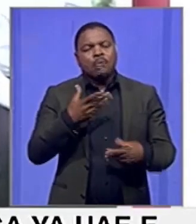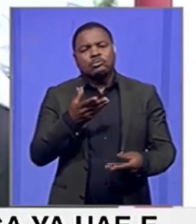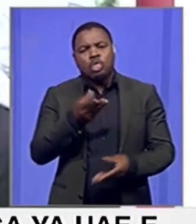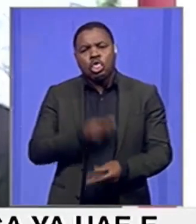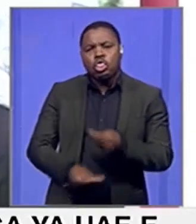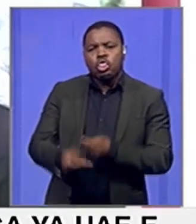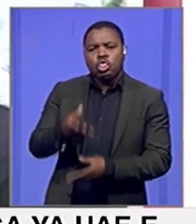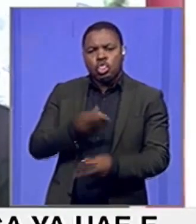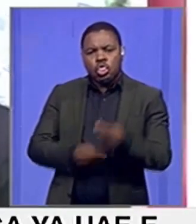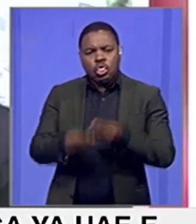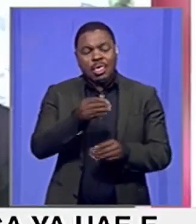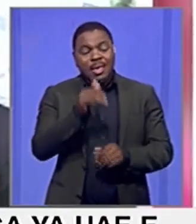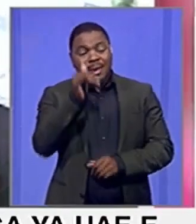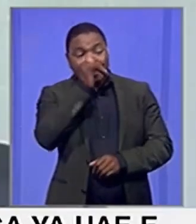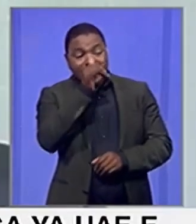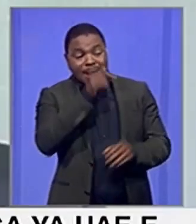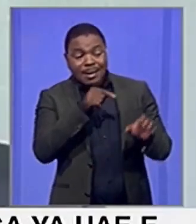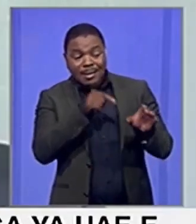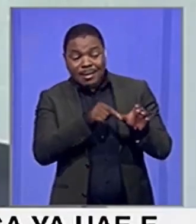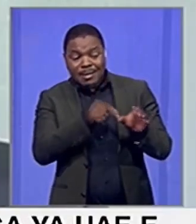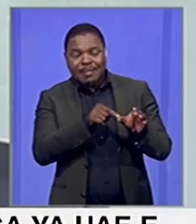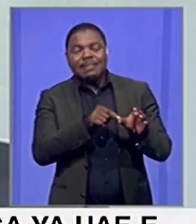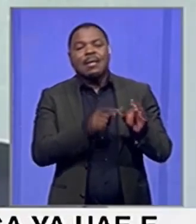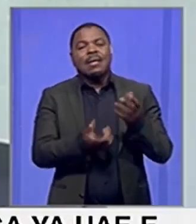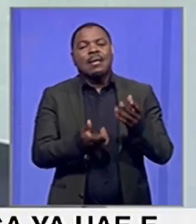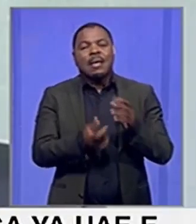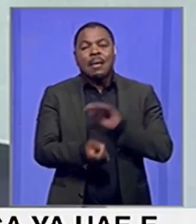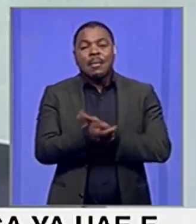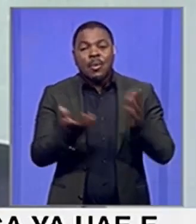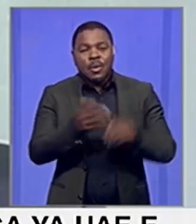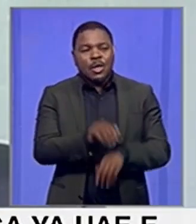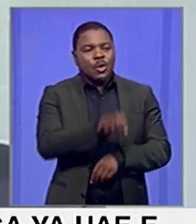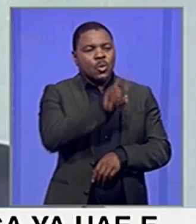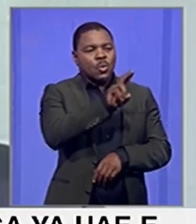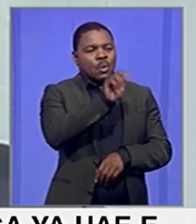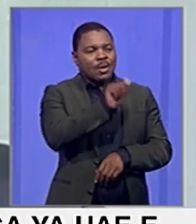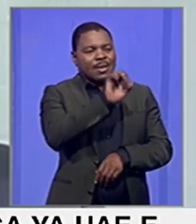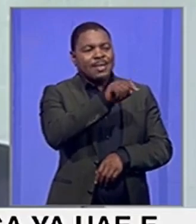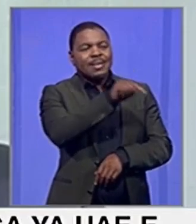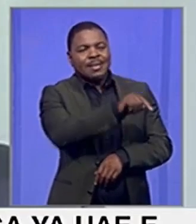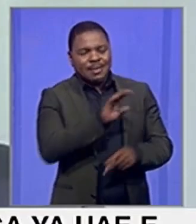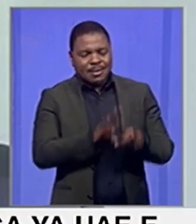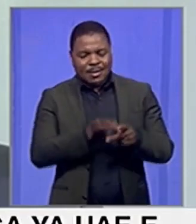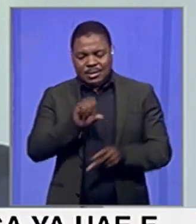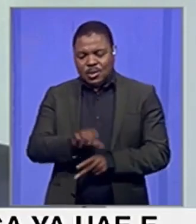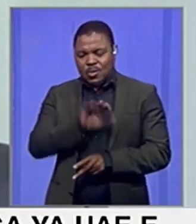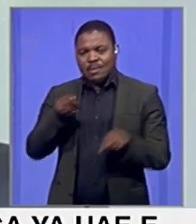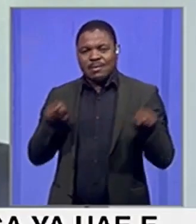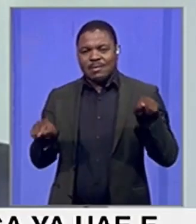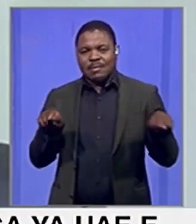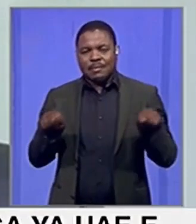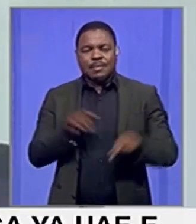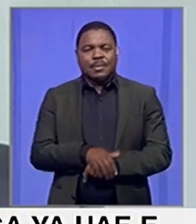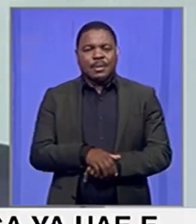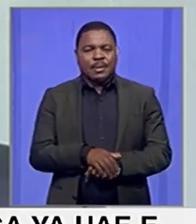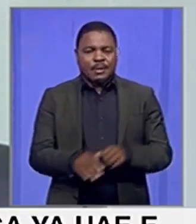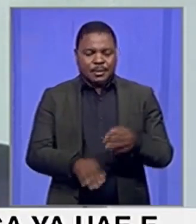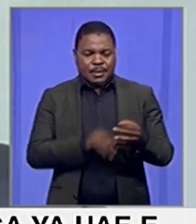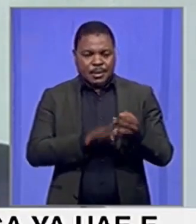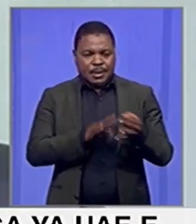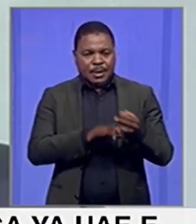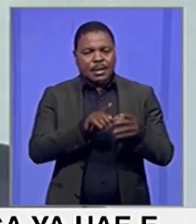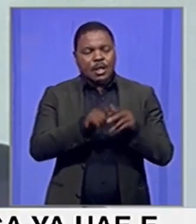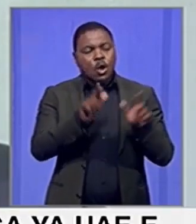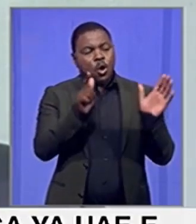the crime in question is alleged to have been committed in the United Arab Emirates and in South Africa. In terms of the